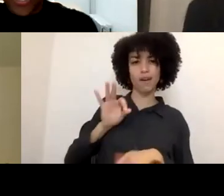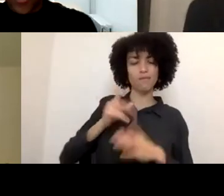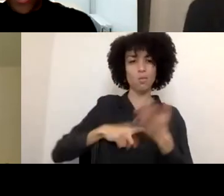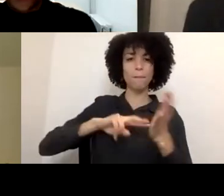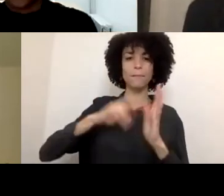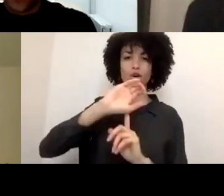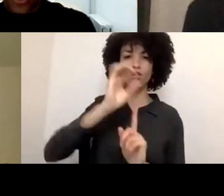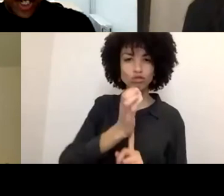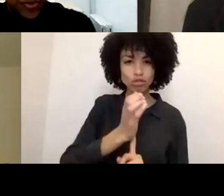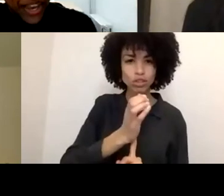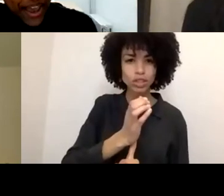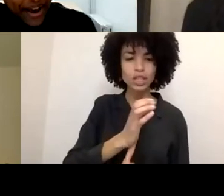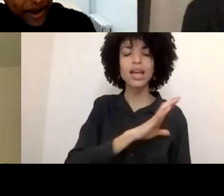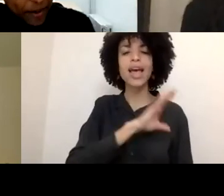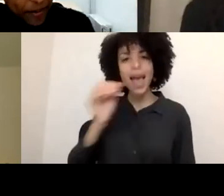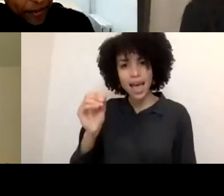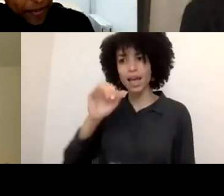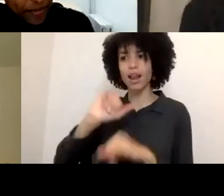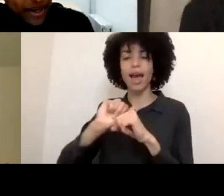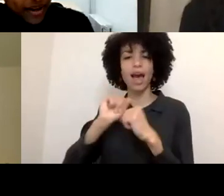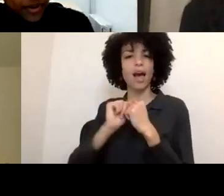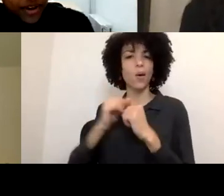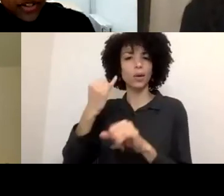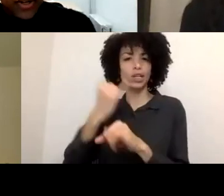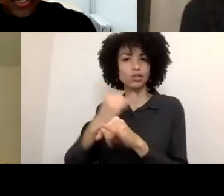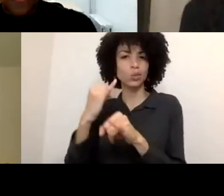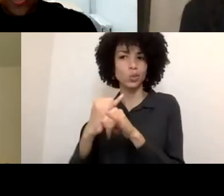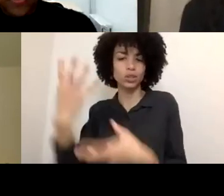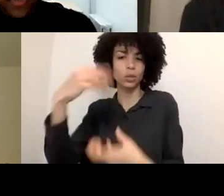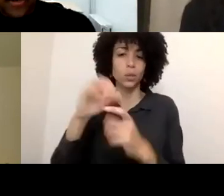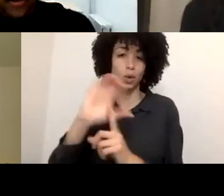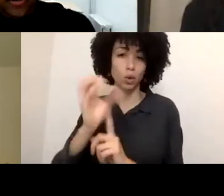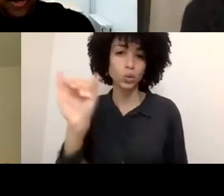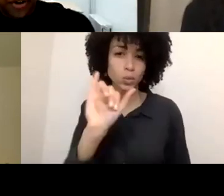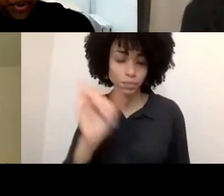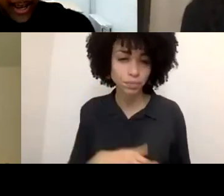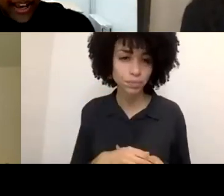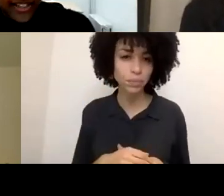institutions to sort of house culture. And I would also want to just mention that,